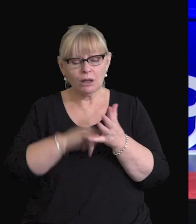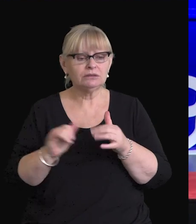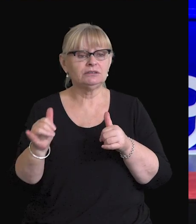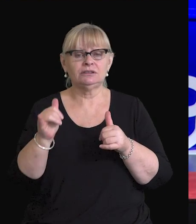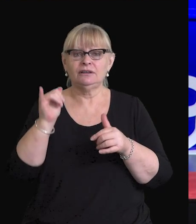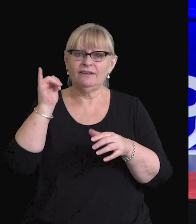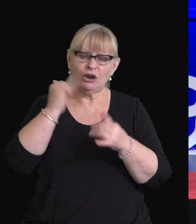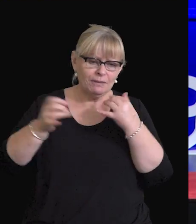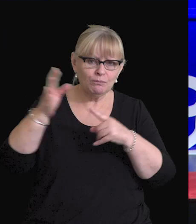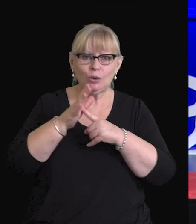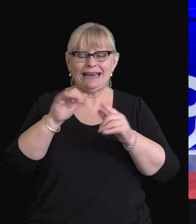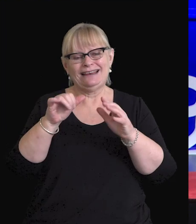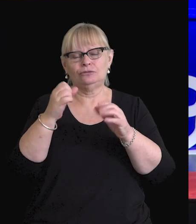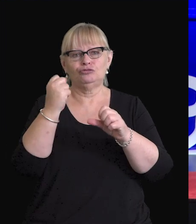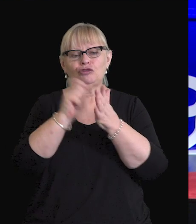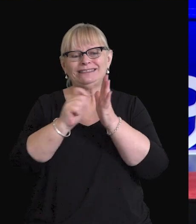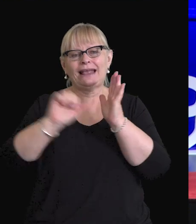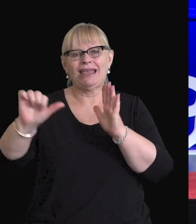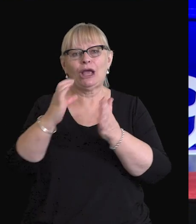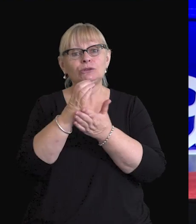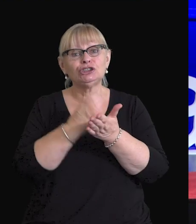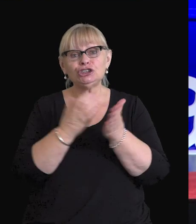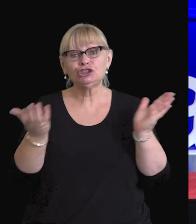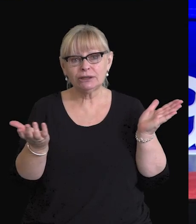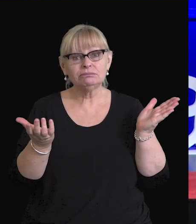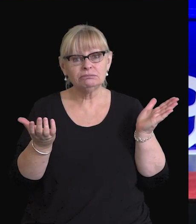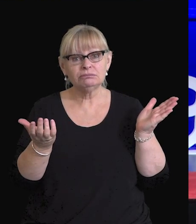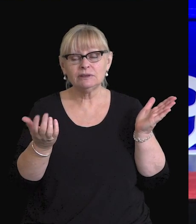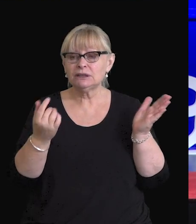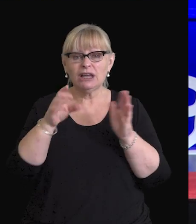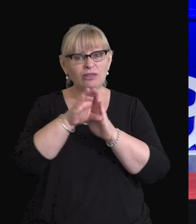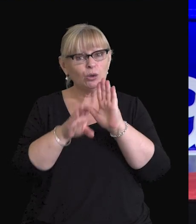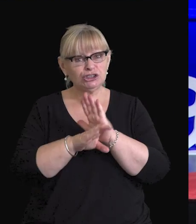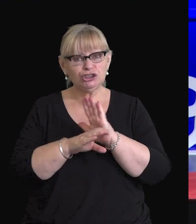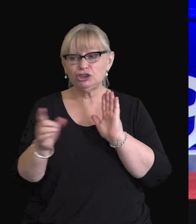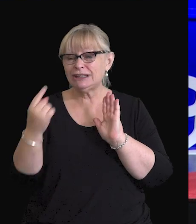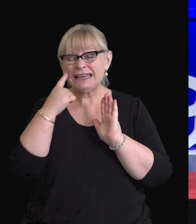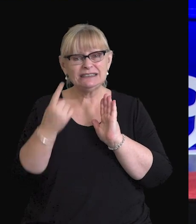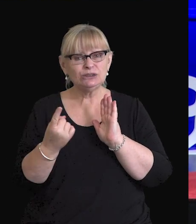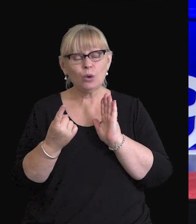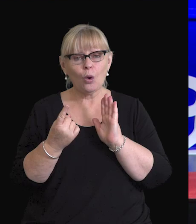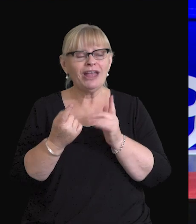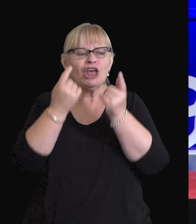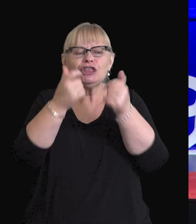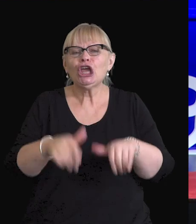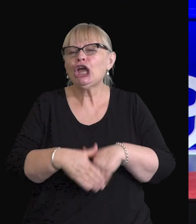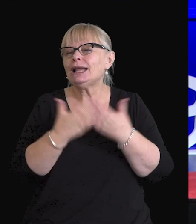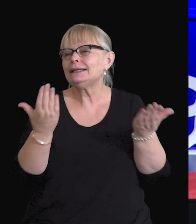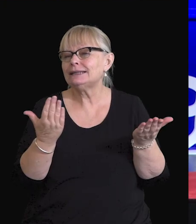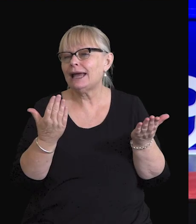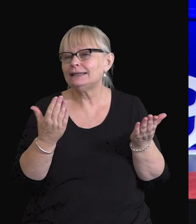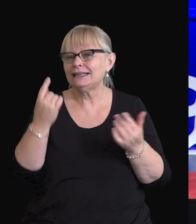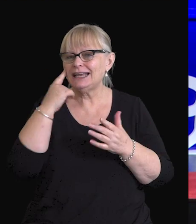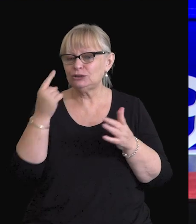instrumental in framing their Constitution. And he saw quite clearly in those early days that many